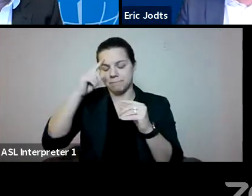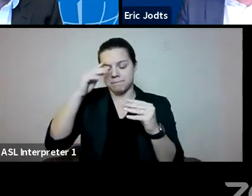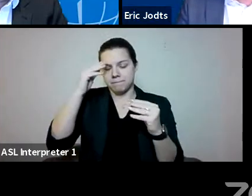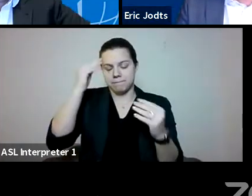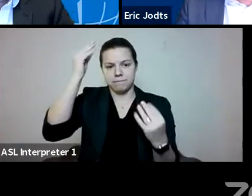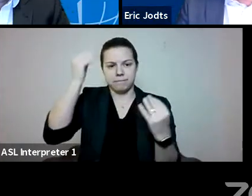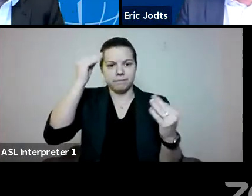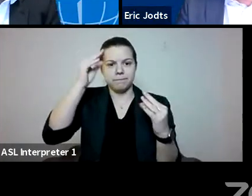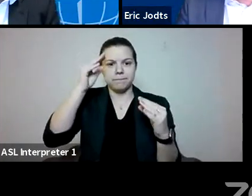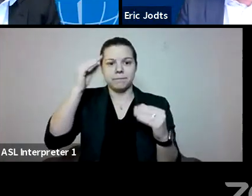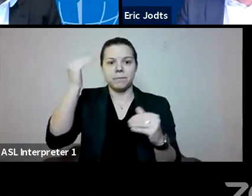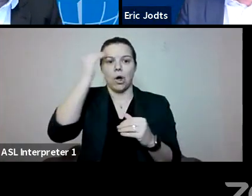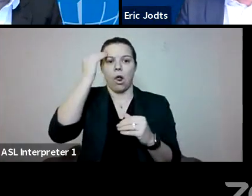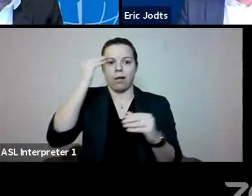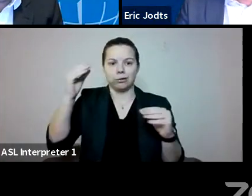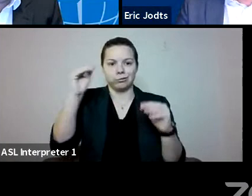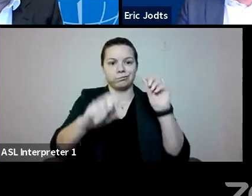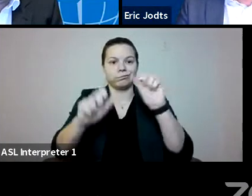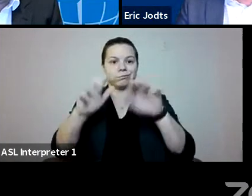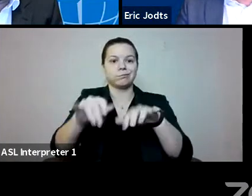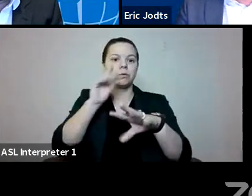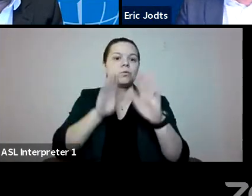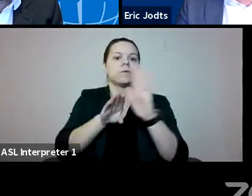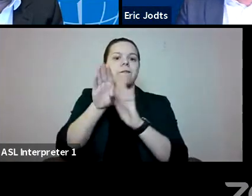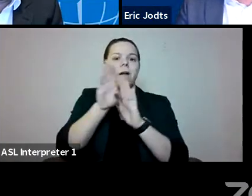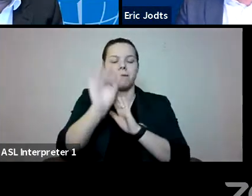development of the survey for that.